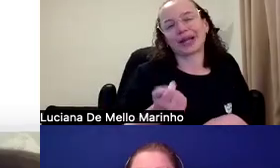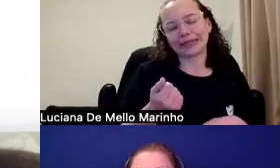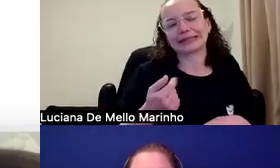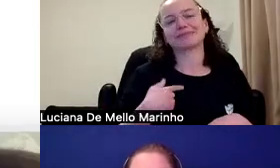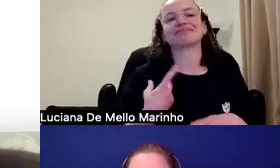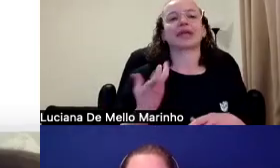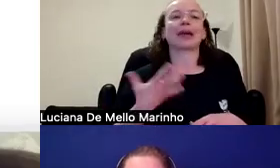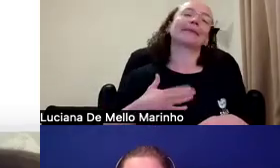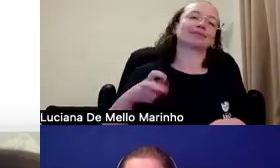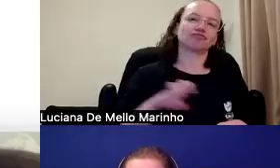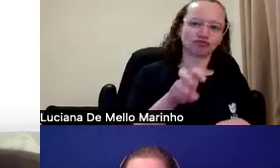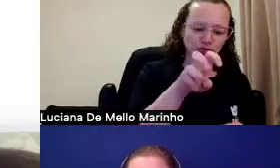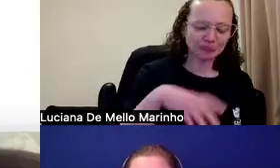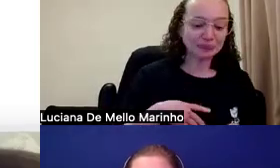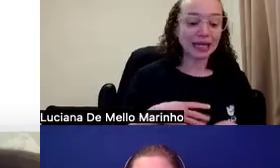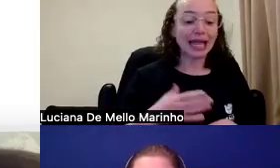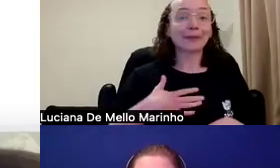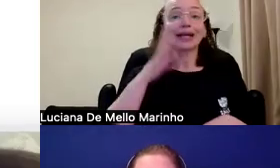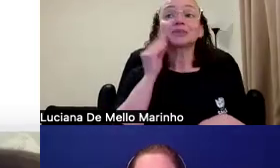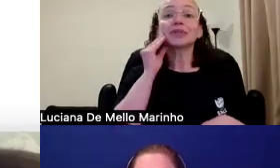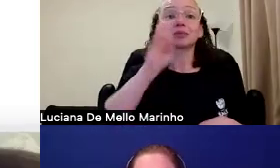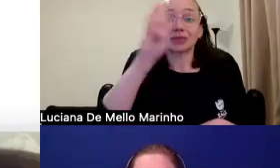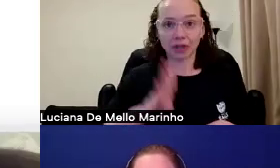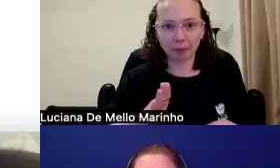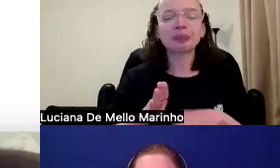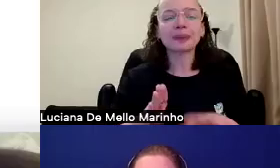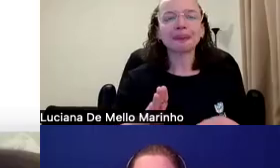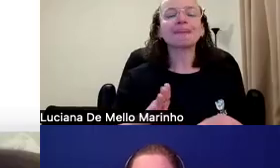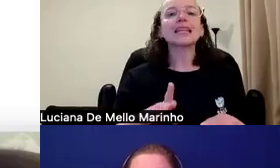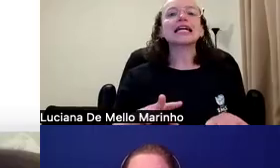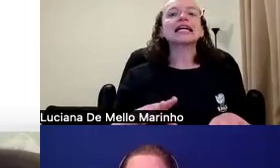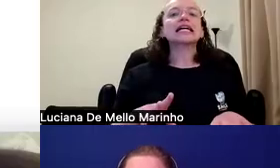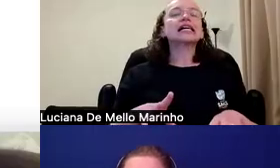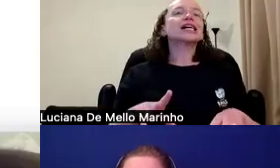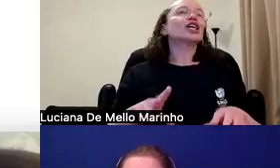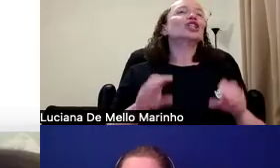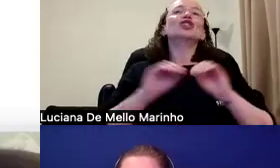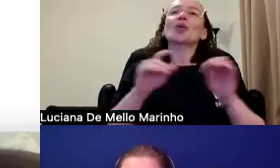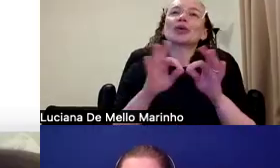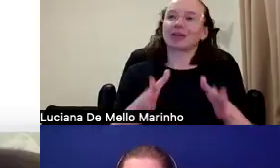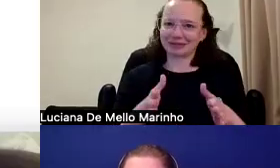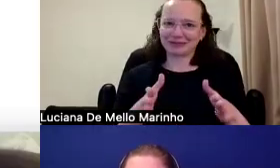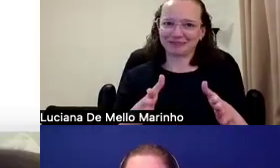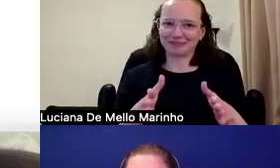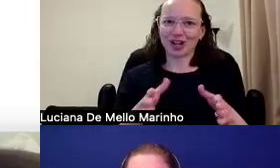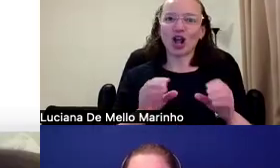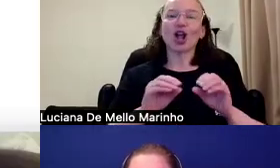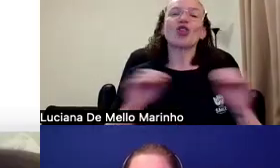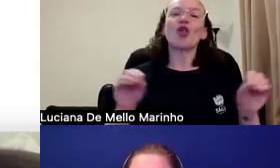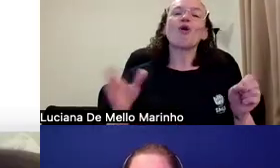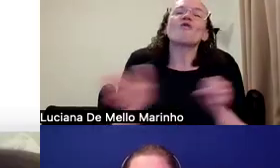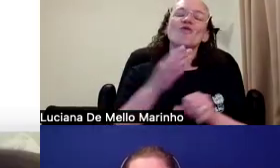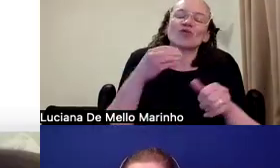So, just to kind of expand on that a little bit, in regards to my journey, my experience in Brazil,